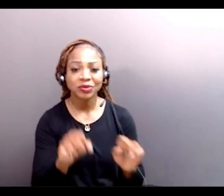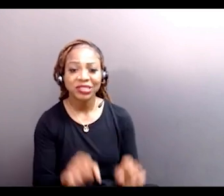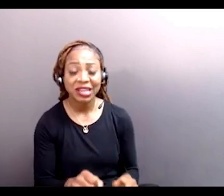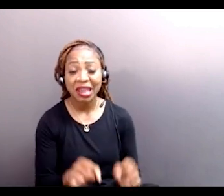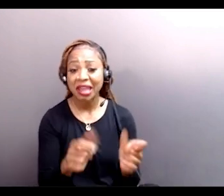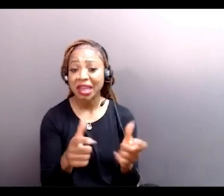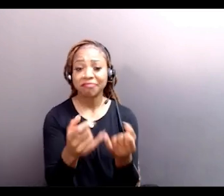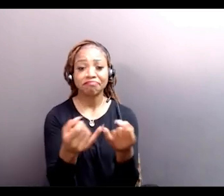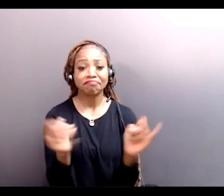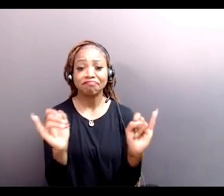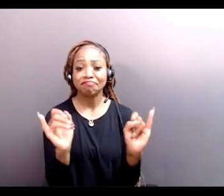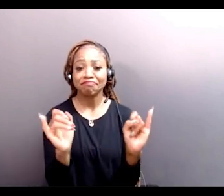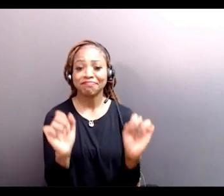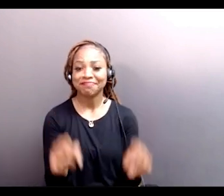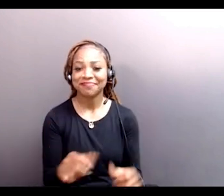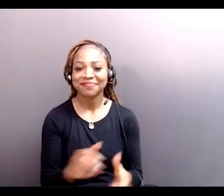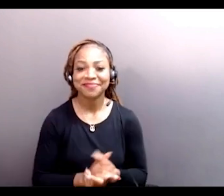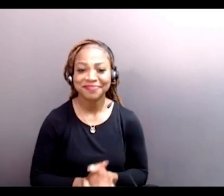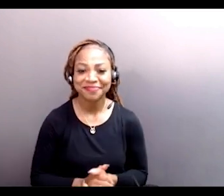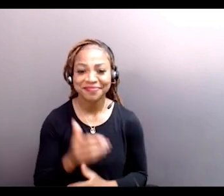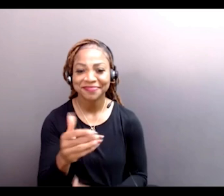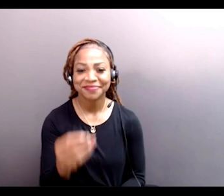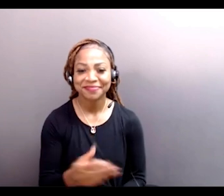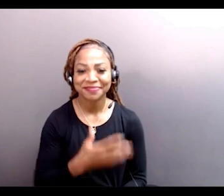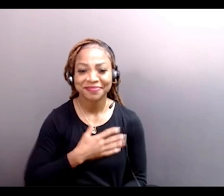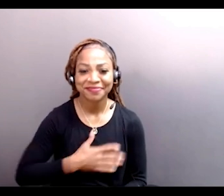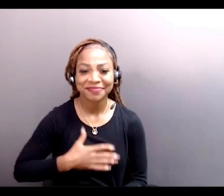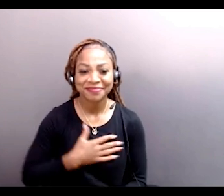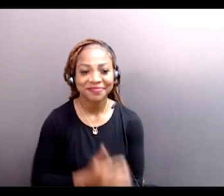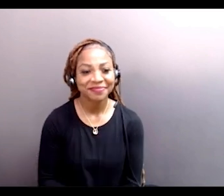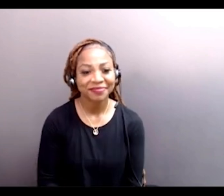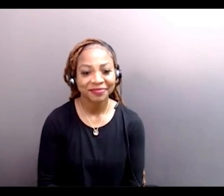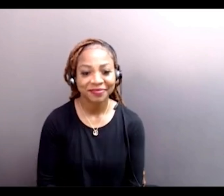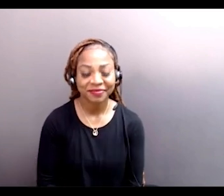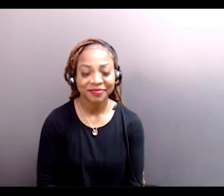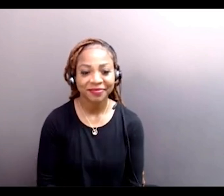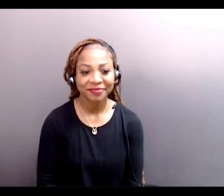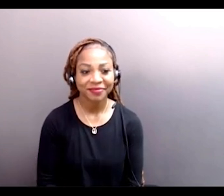this on your own. We'll go to the next slide, please.